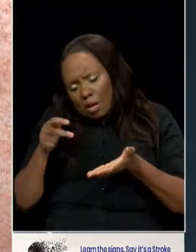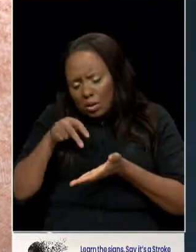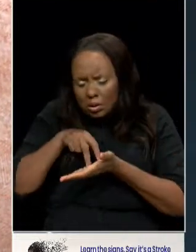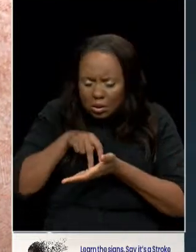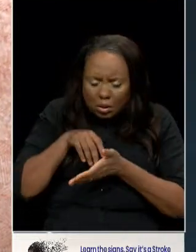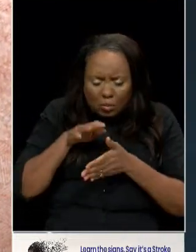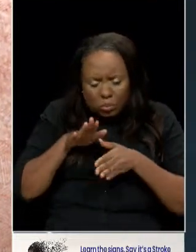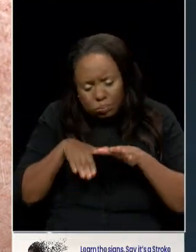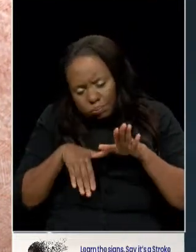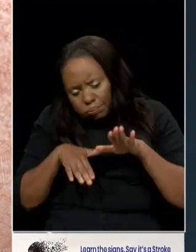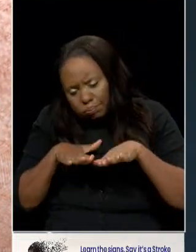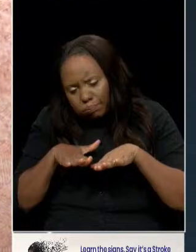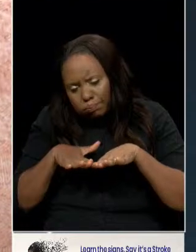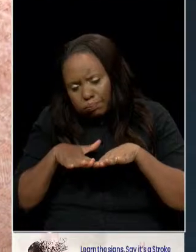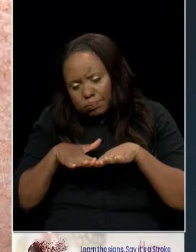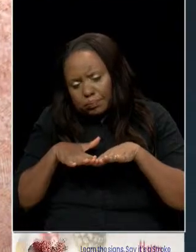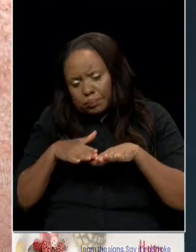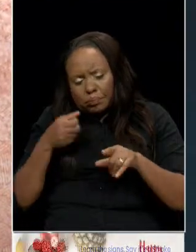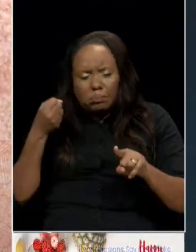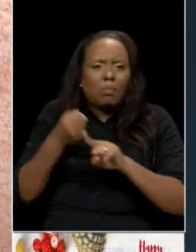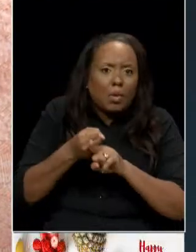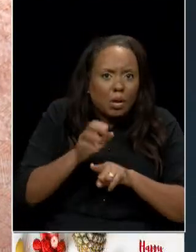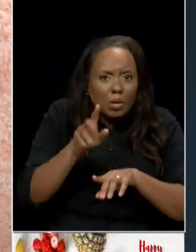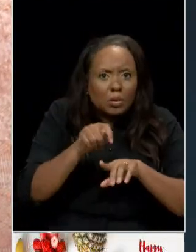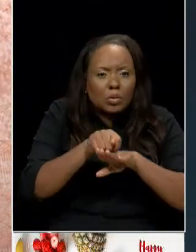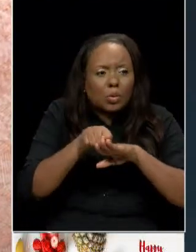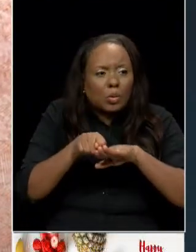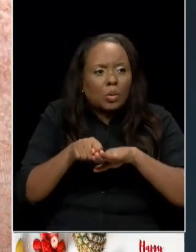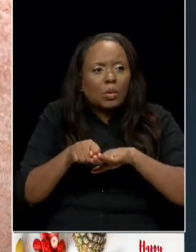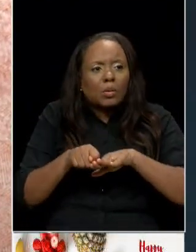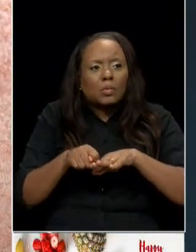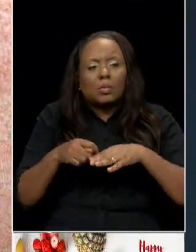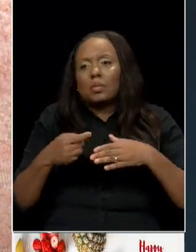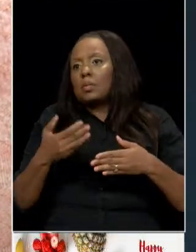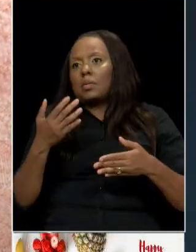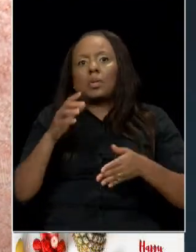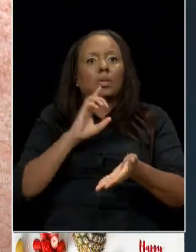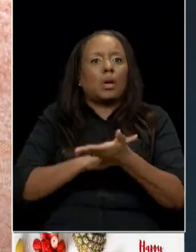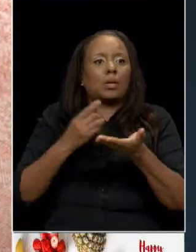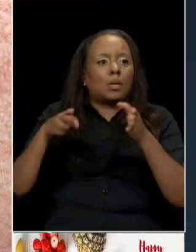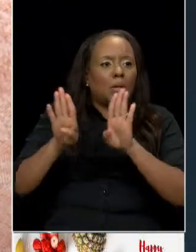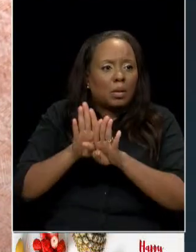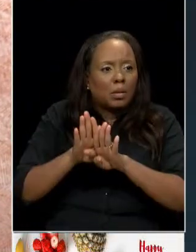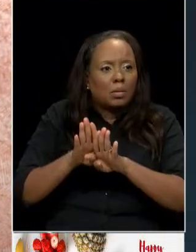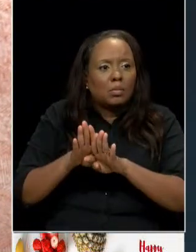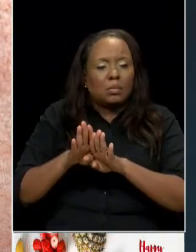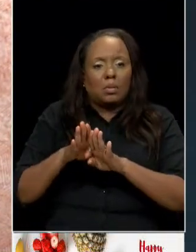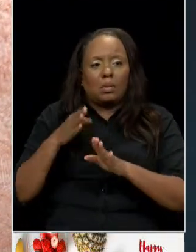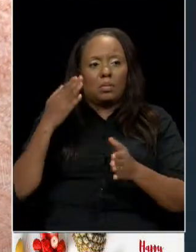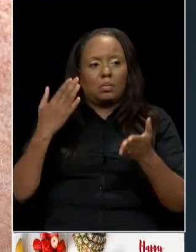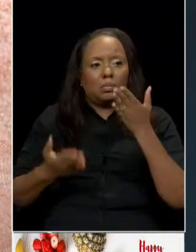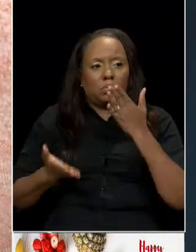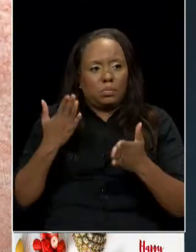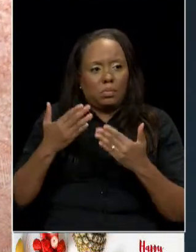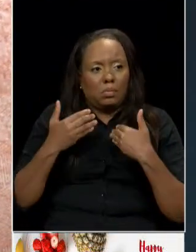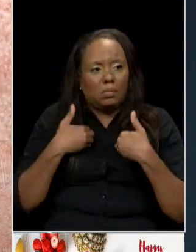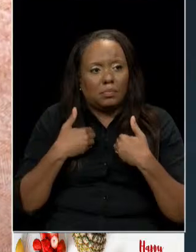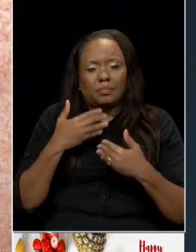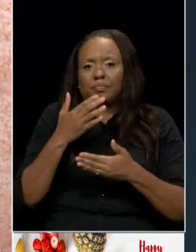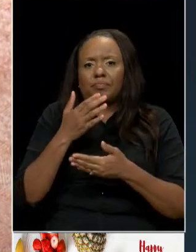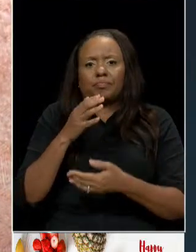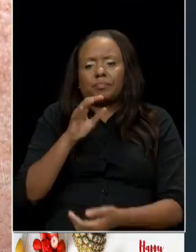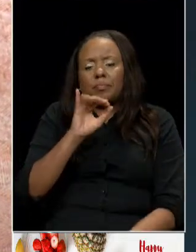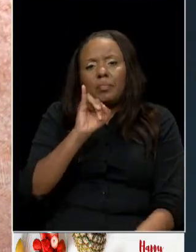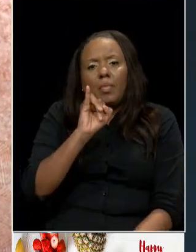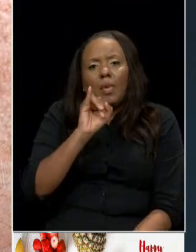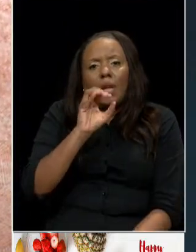getting to the hospital, you cannot nobody can take you to your doctor's clothes. You should at least have some Behadine at home, or some iodine, some